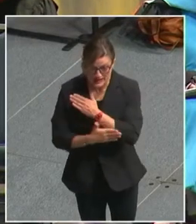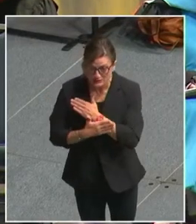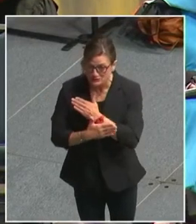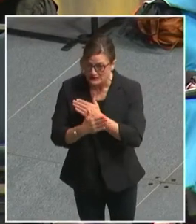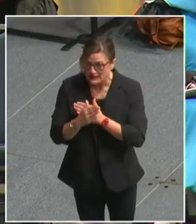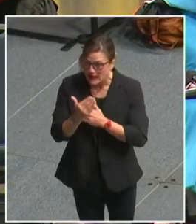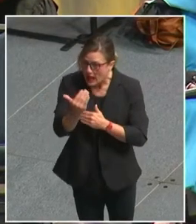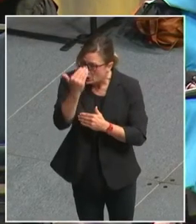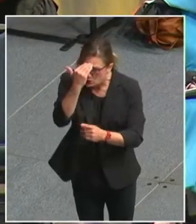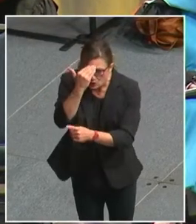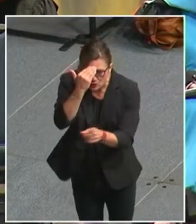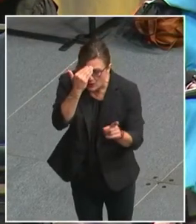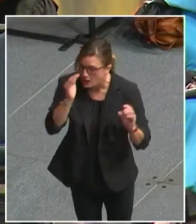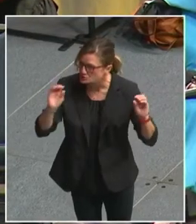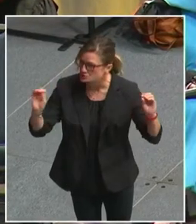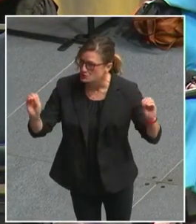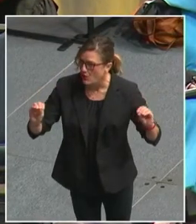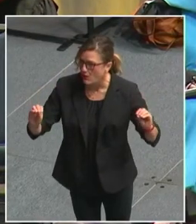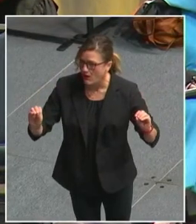anyone.